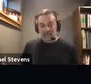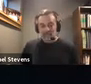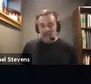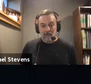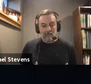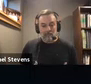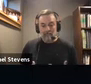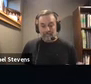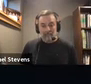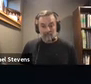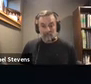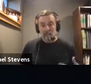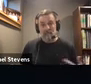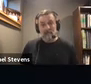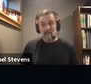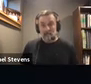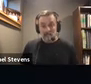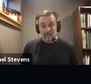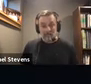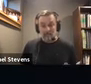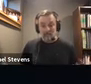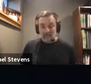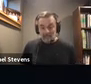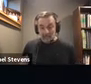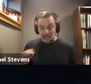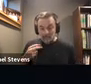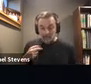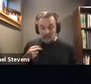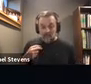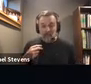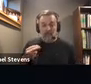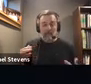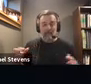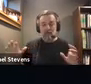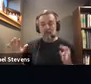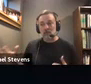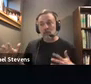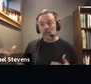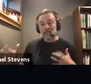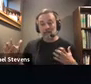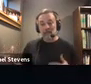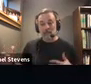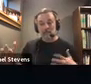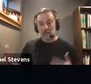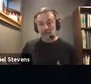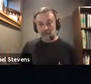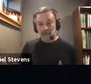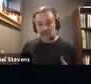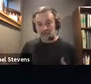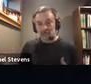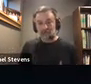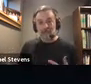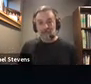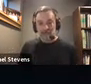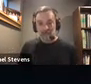dubbing, um, the need is growing much faster than anyone can keep up with. Uh, and there's so many manual procedures